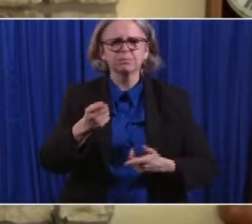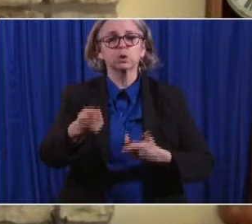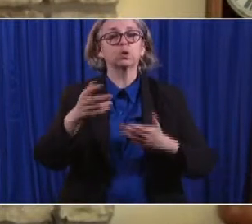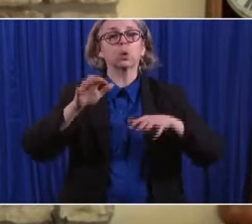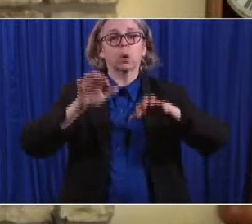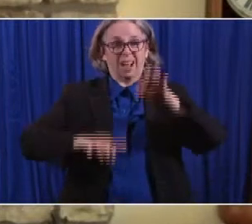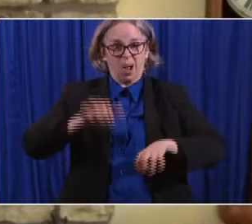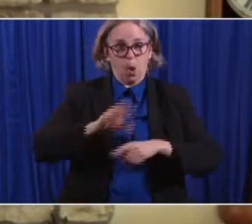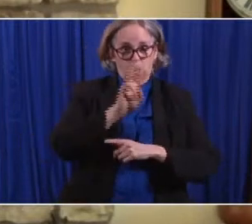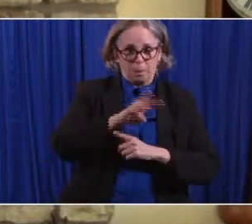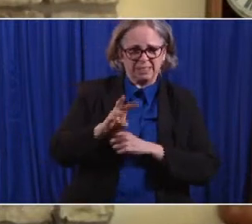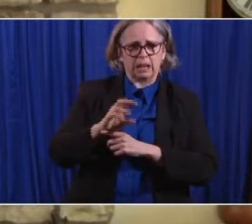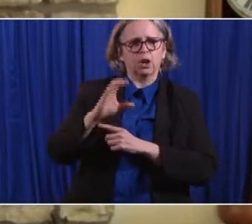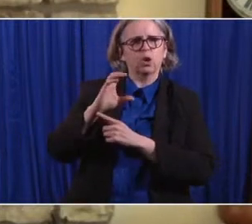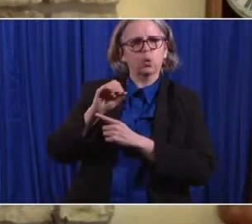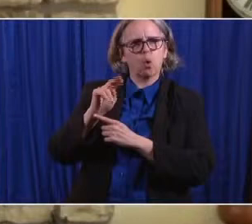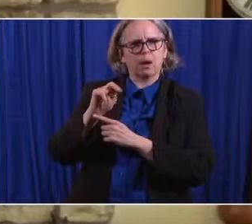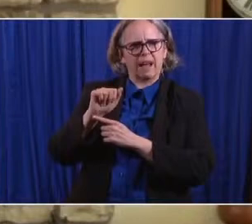coronavirus.ohio.gov. That's